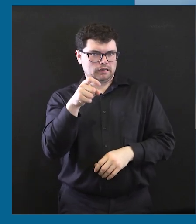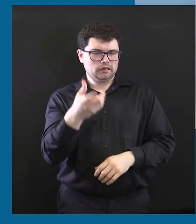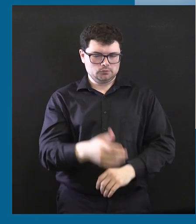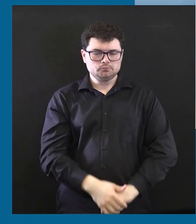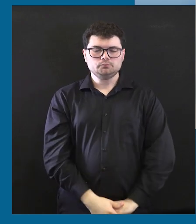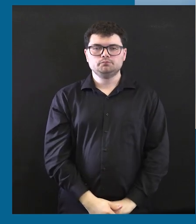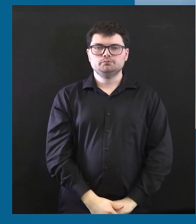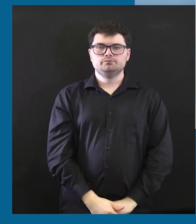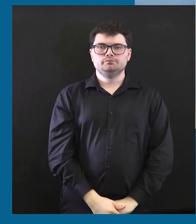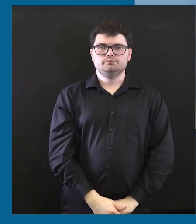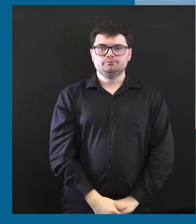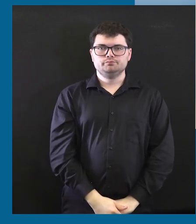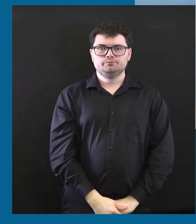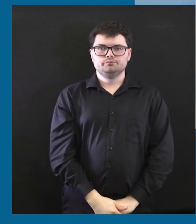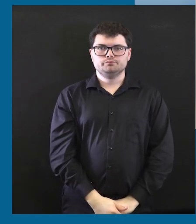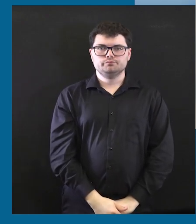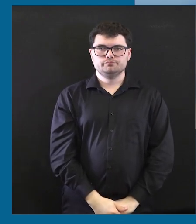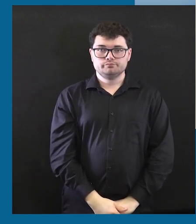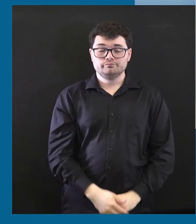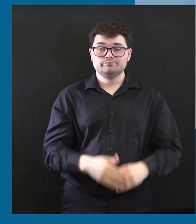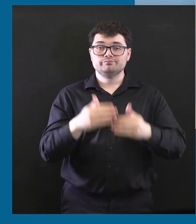need.